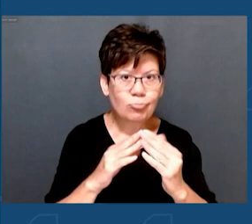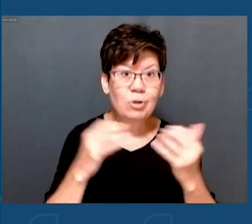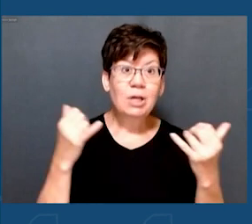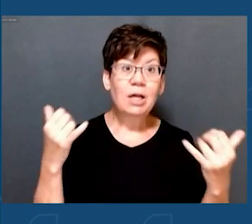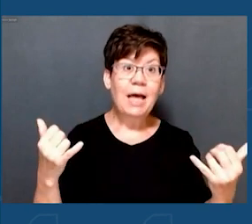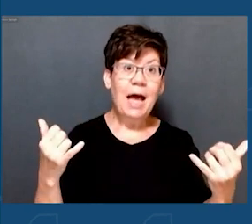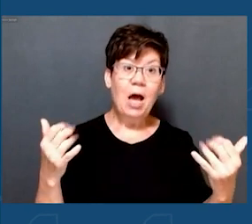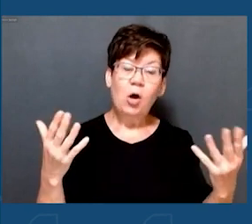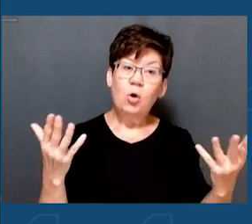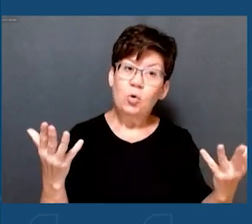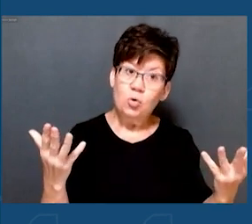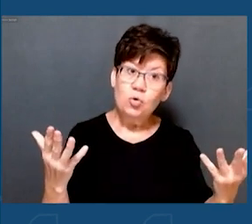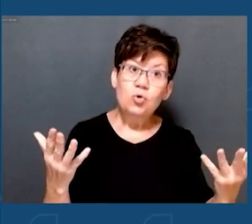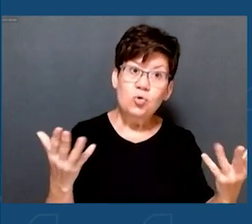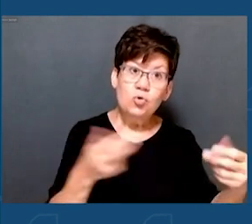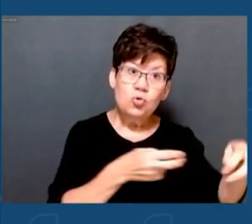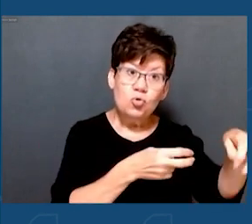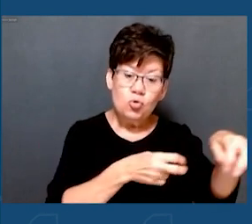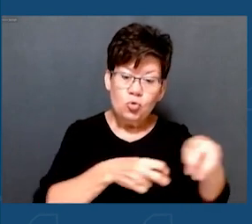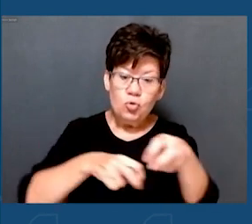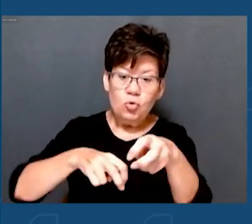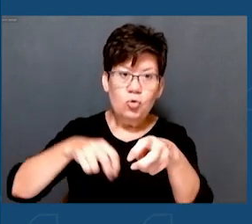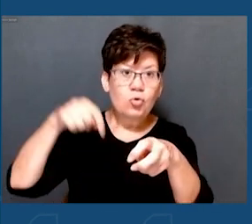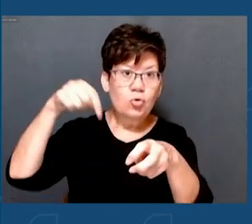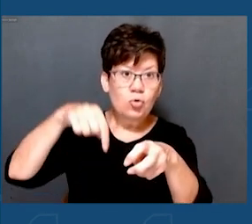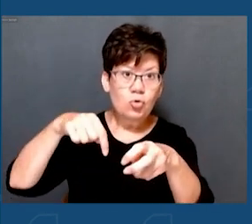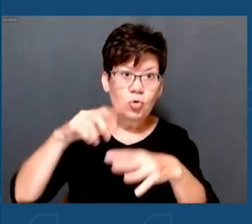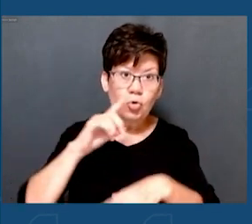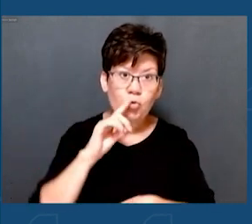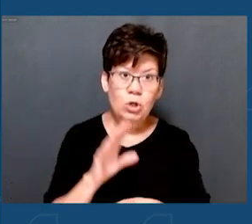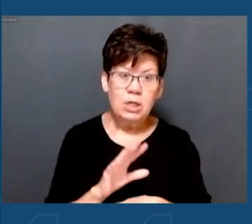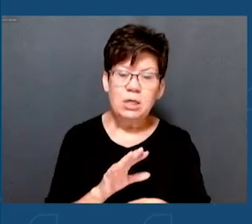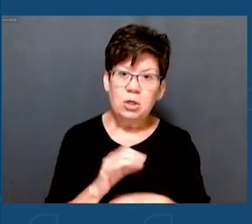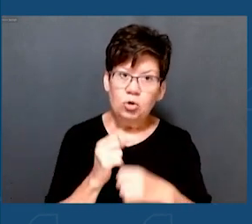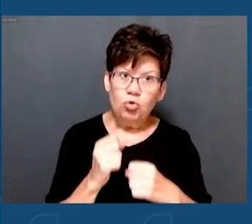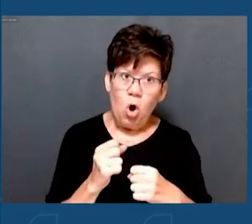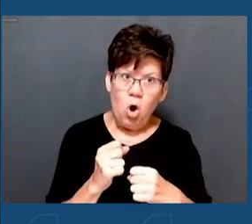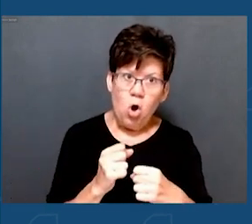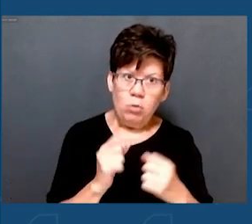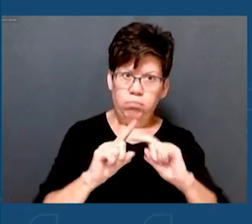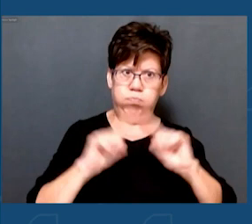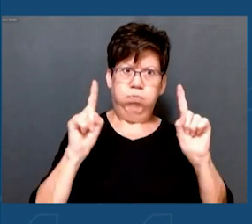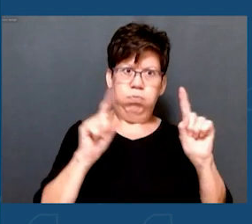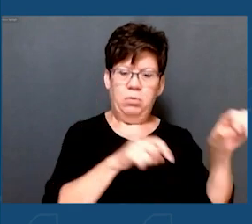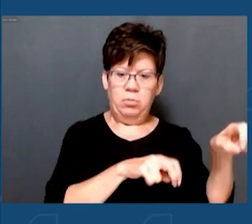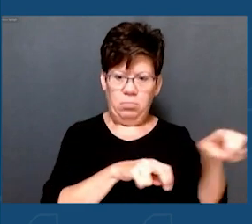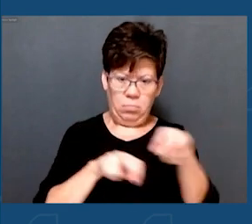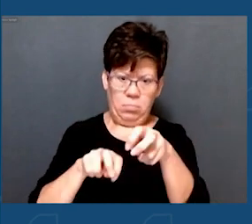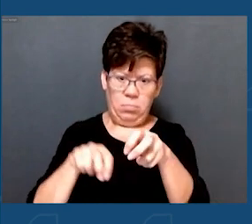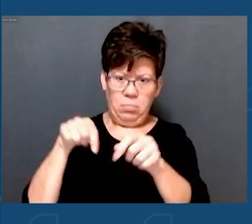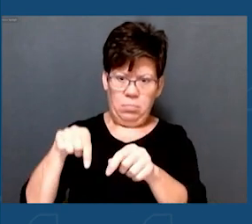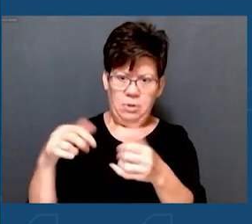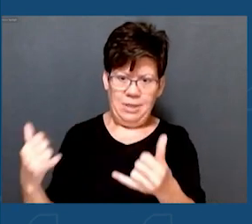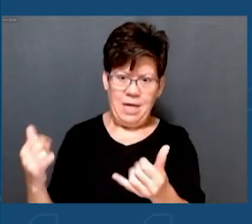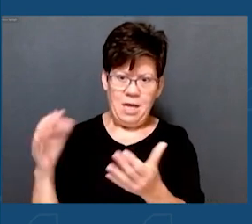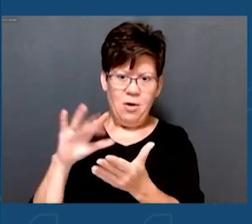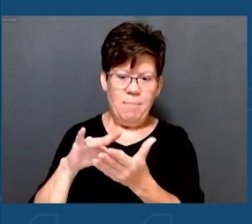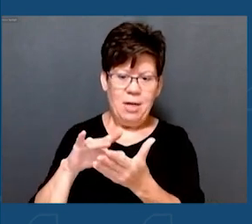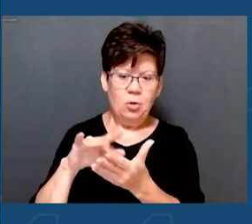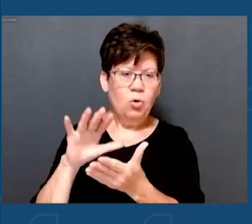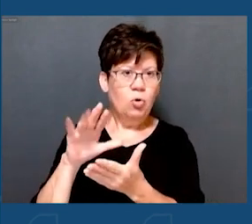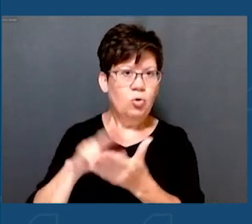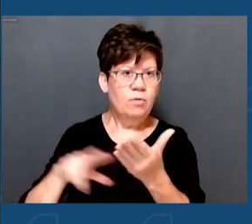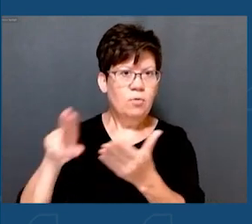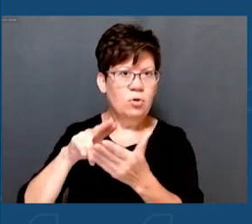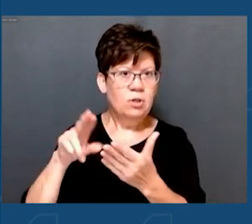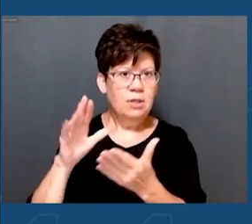transitioning in Central New York in a profound way. And Upstate Medical University campus is very much a part